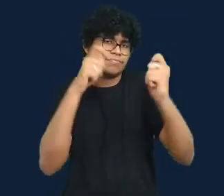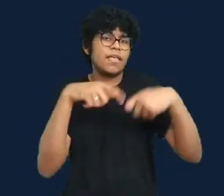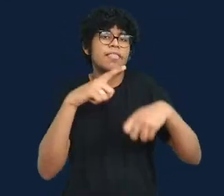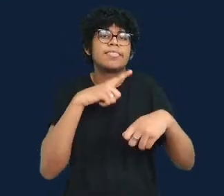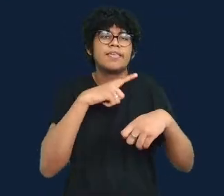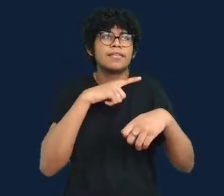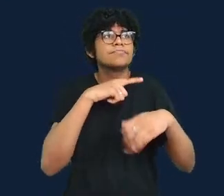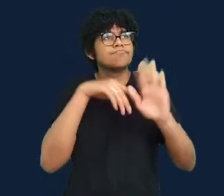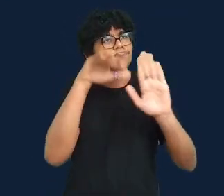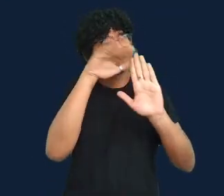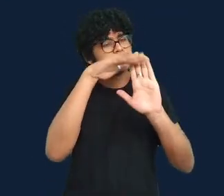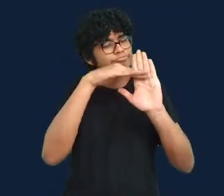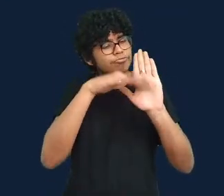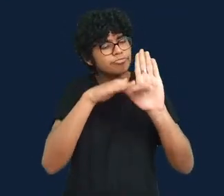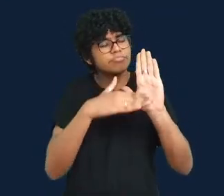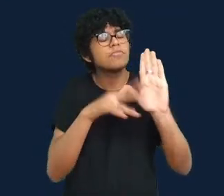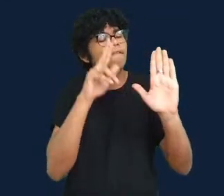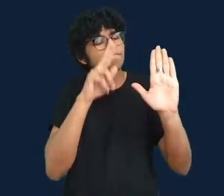more